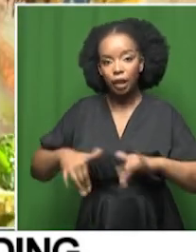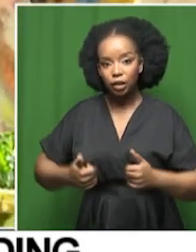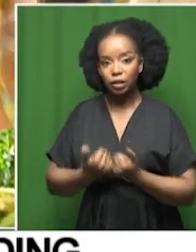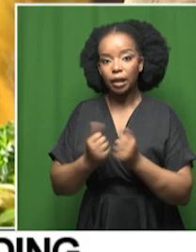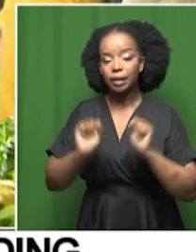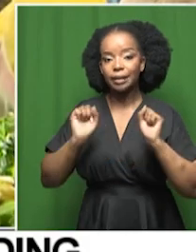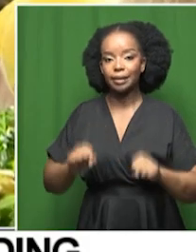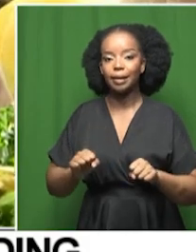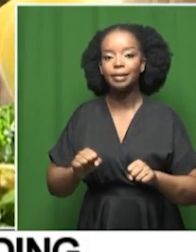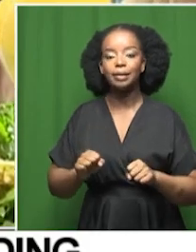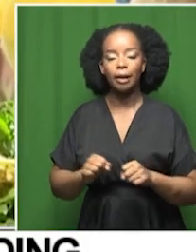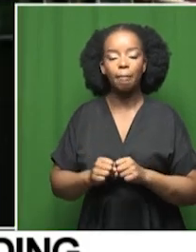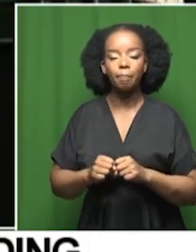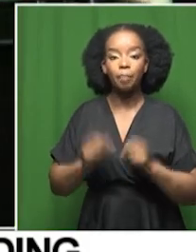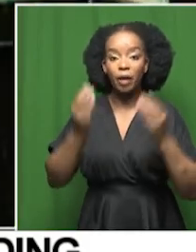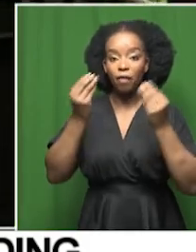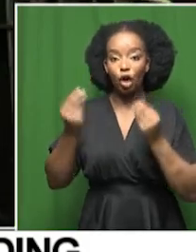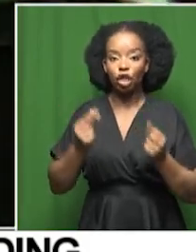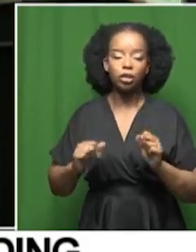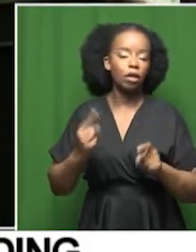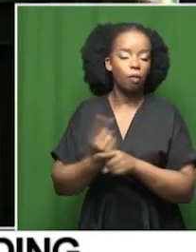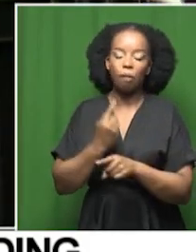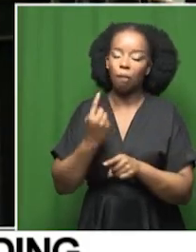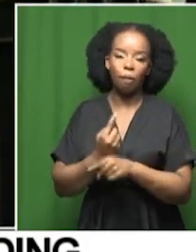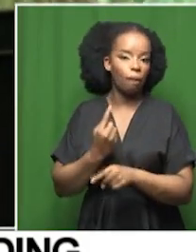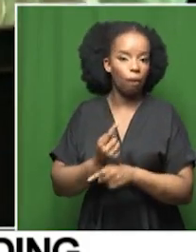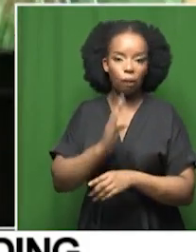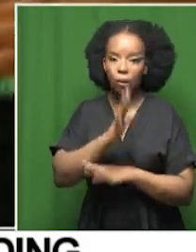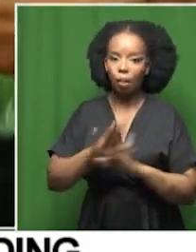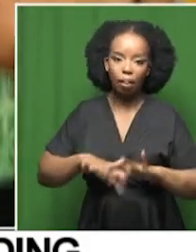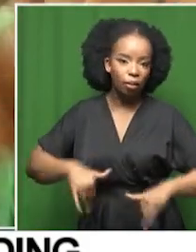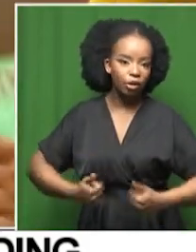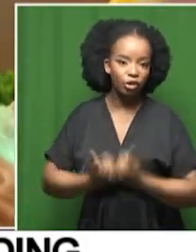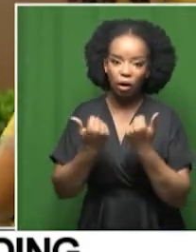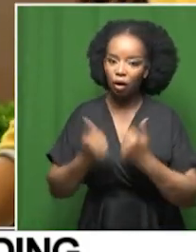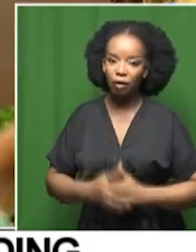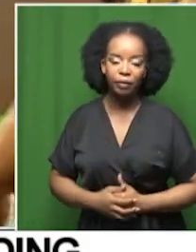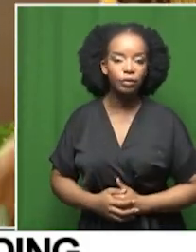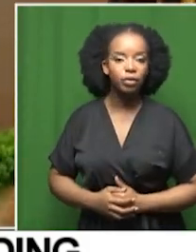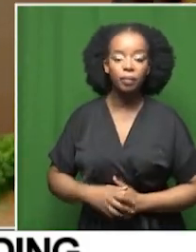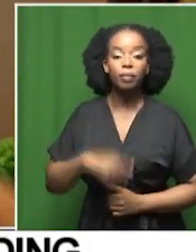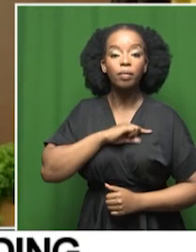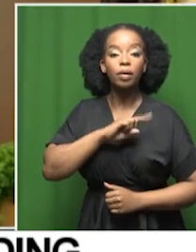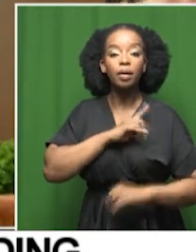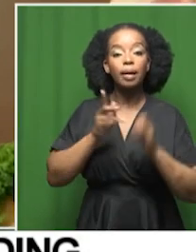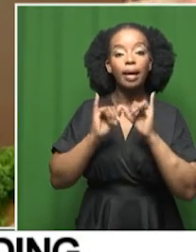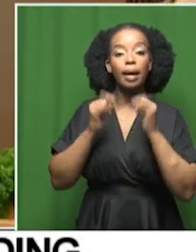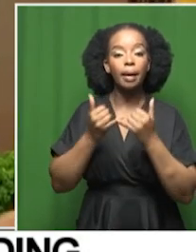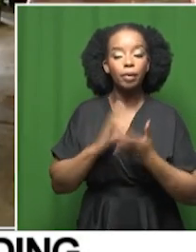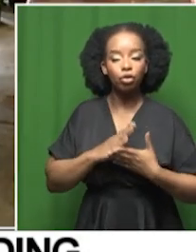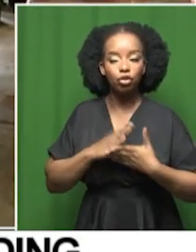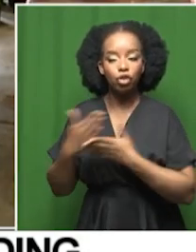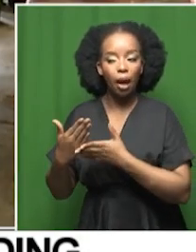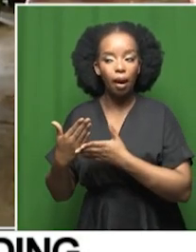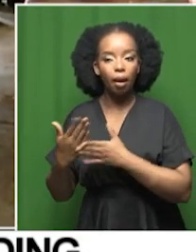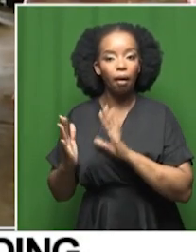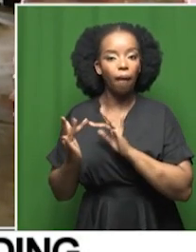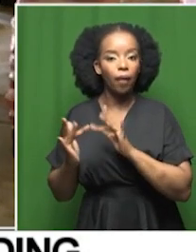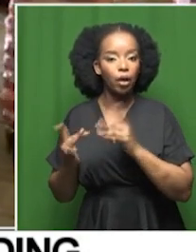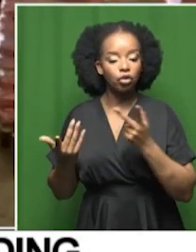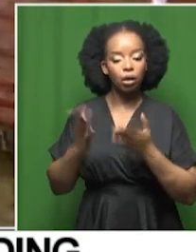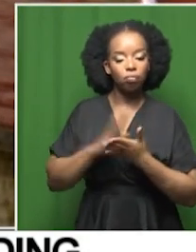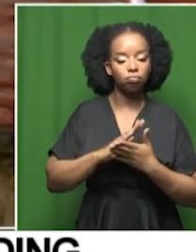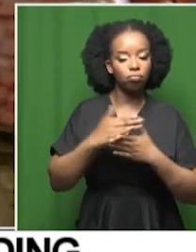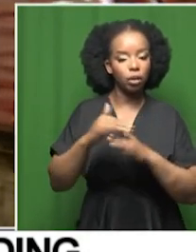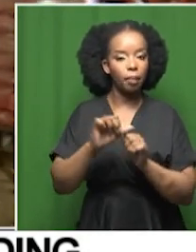be that you know, companies aren't alone on the grid. They obviously share connections, share substations with you know,